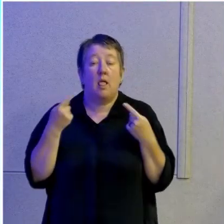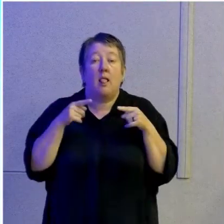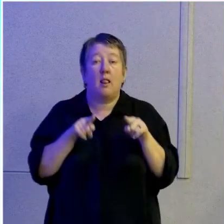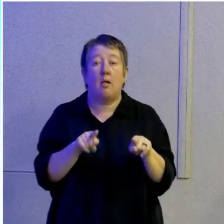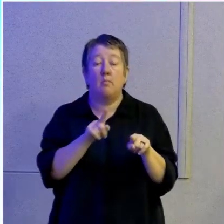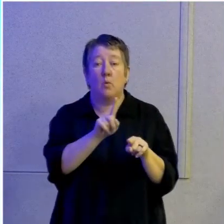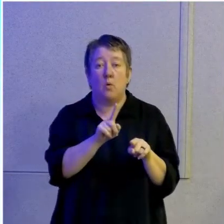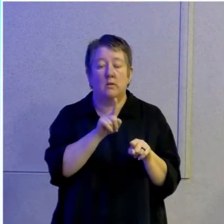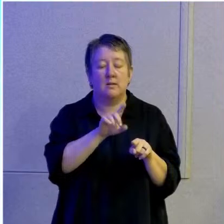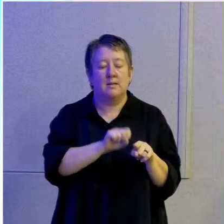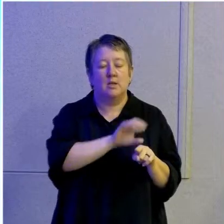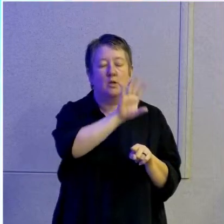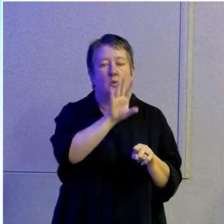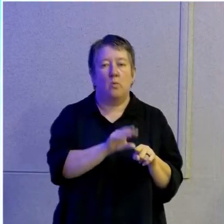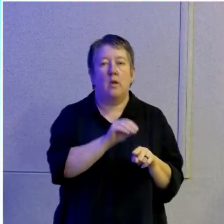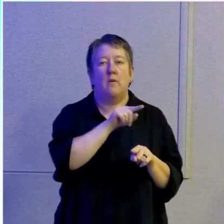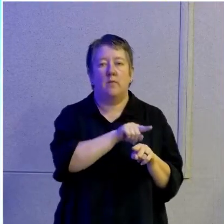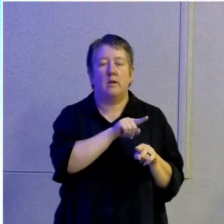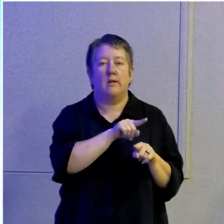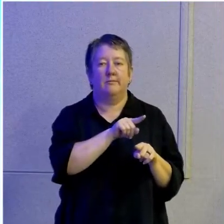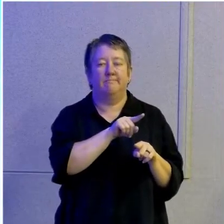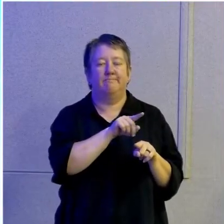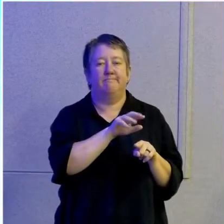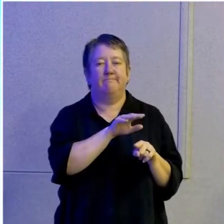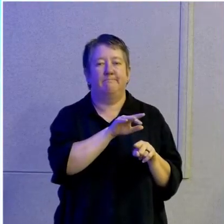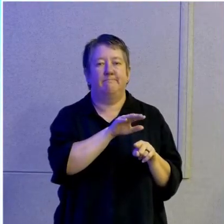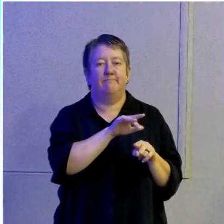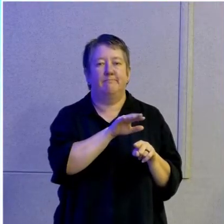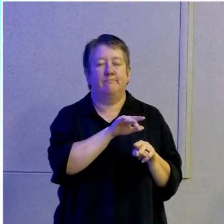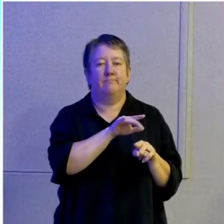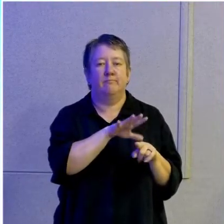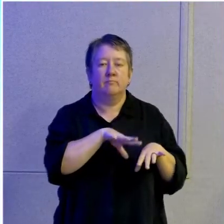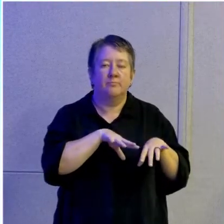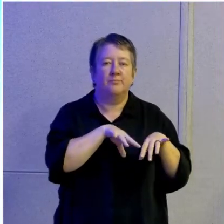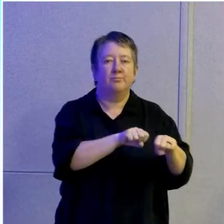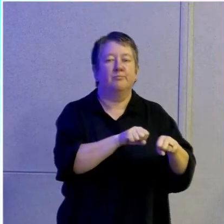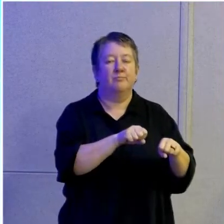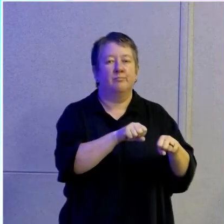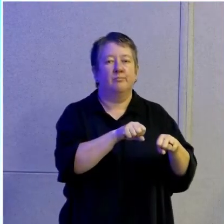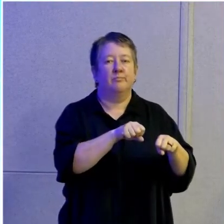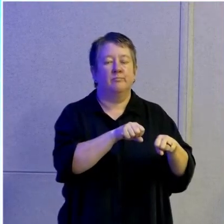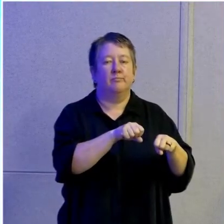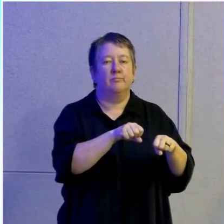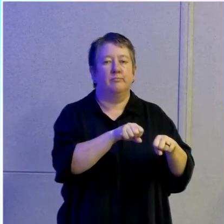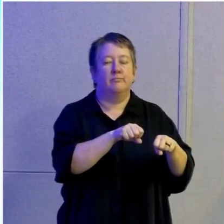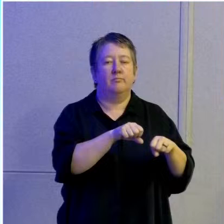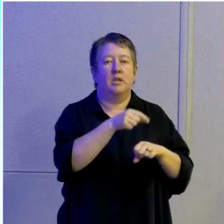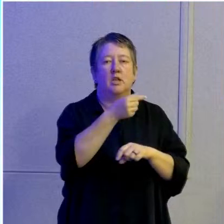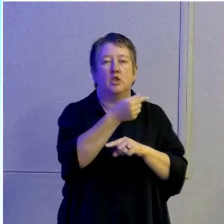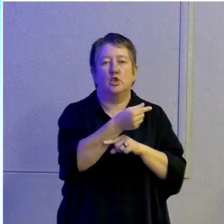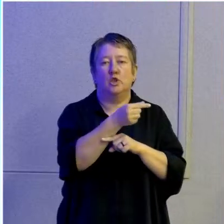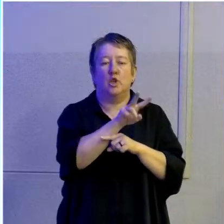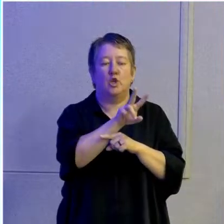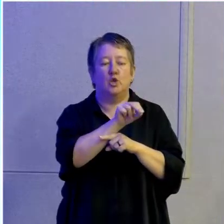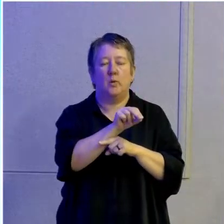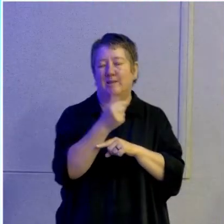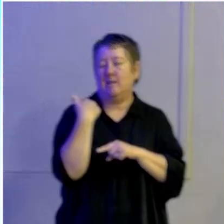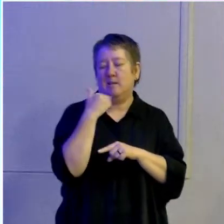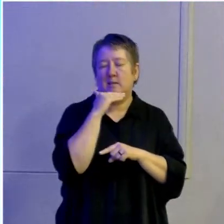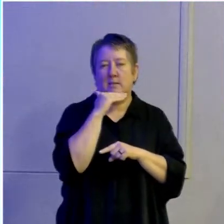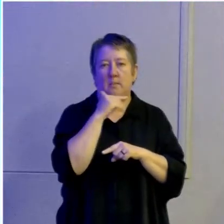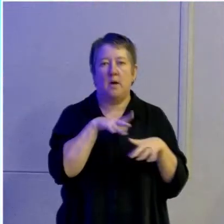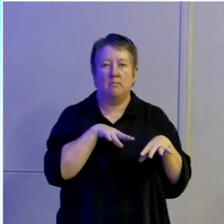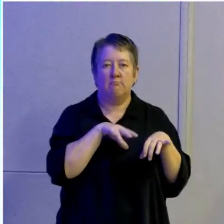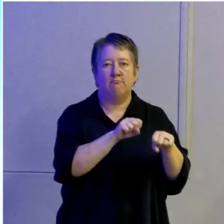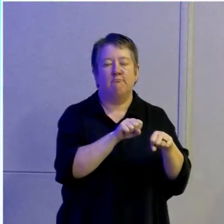having assumed the most important chairship of the G20 in December. And